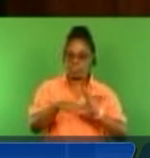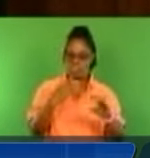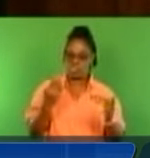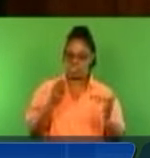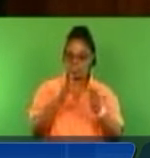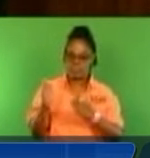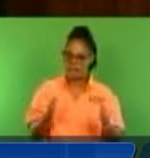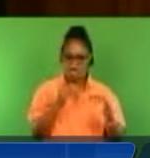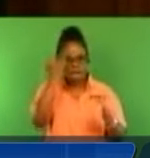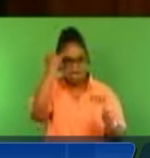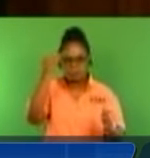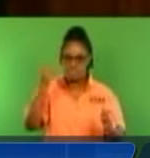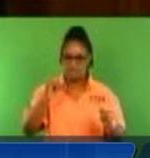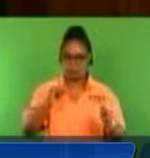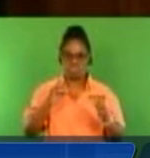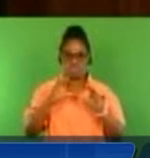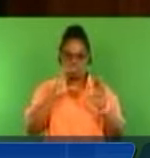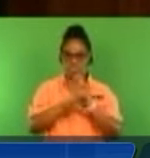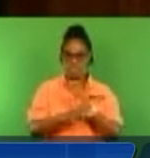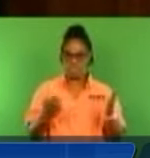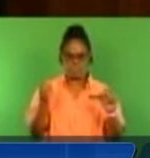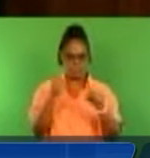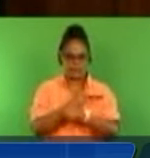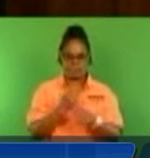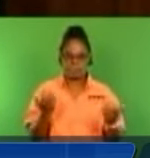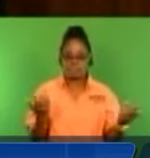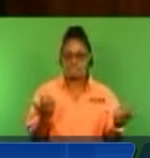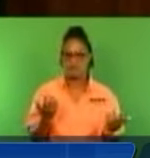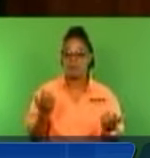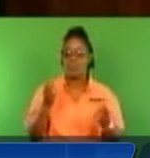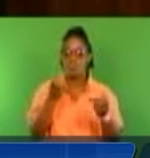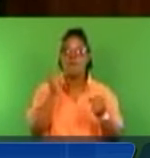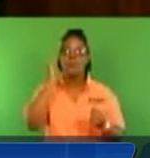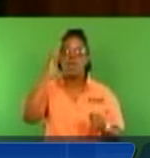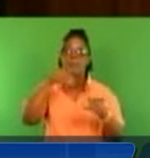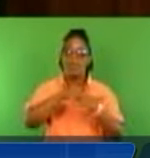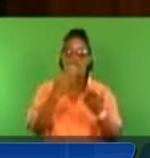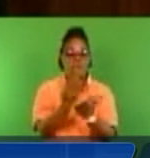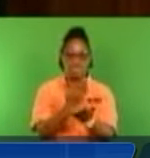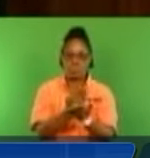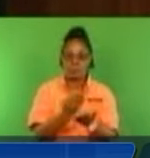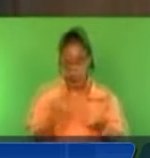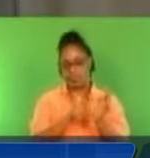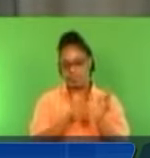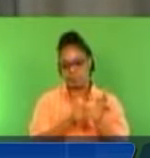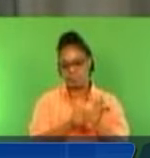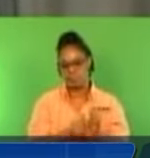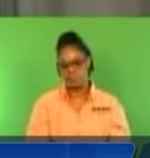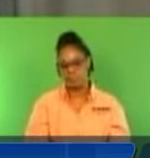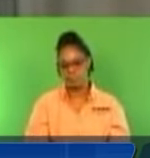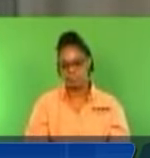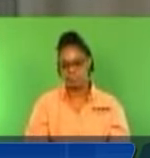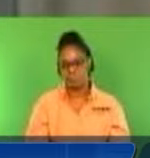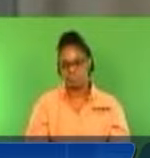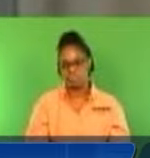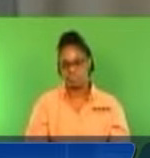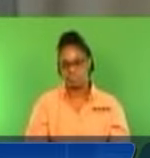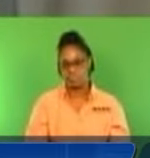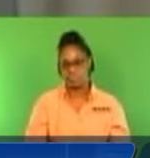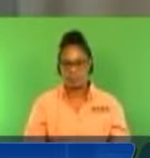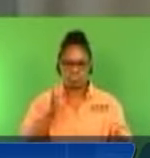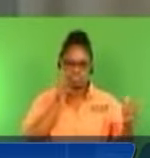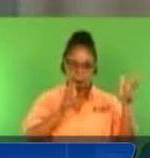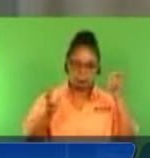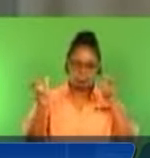the budget they were coming to share them. But there are no tangible, no new crime fighting initiative. Minister Cummings, though, defended